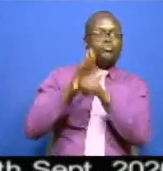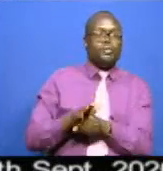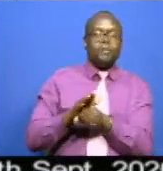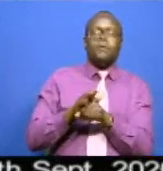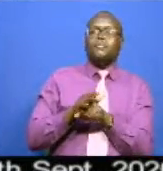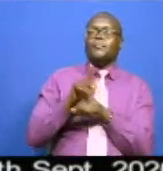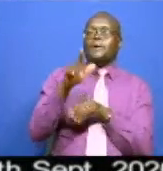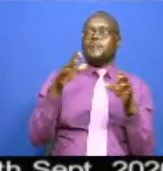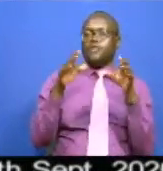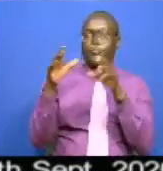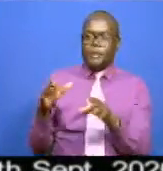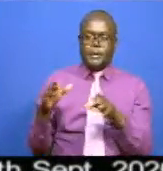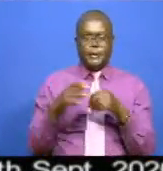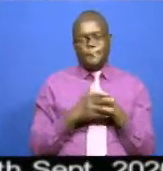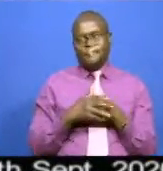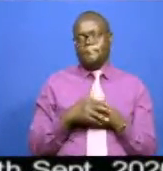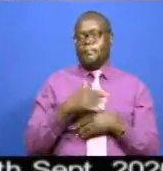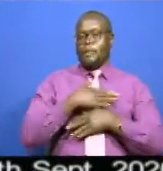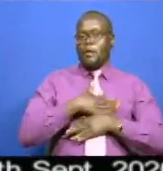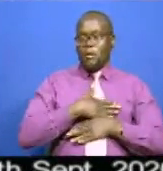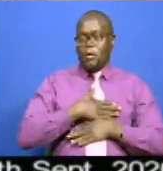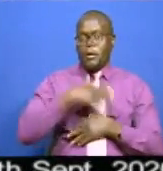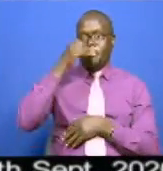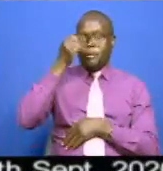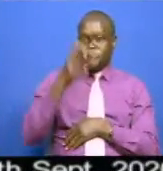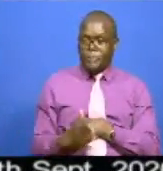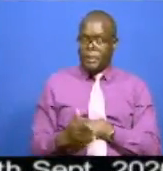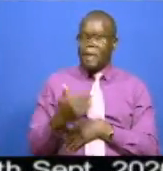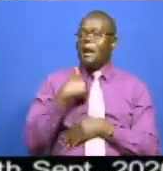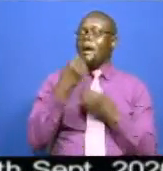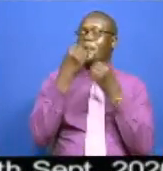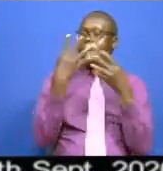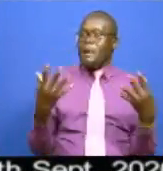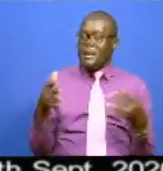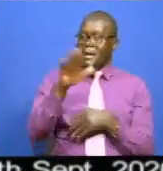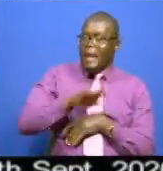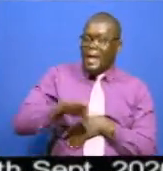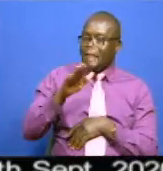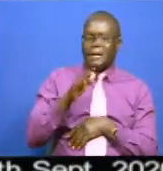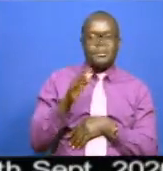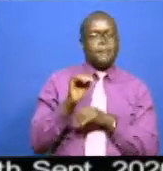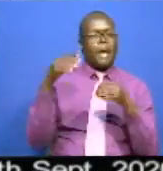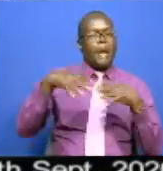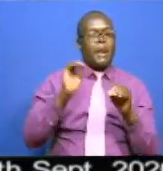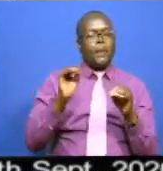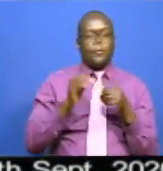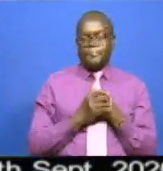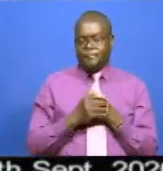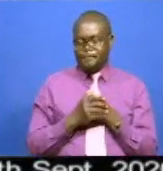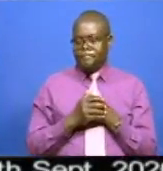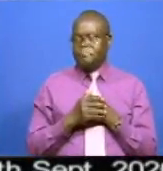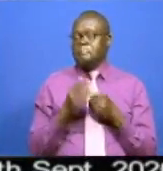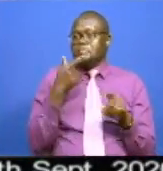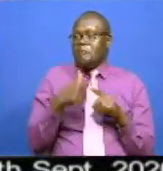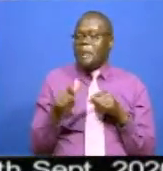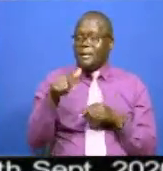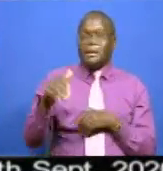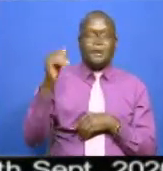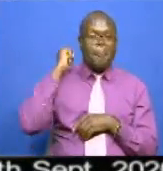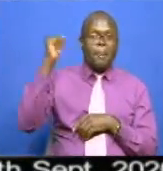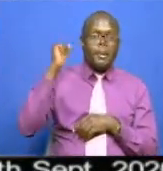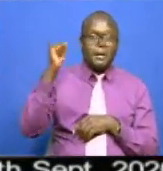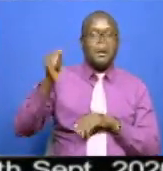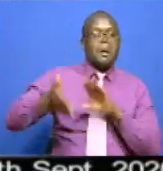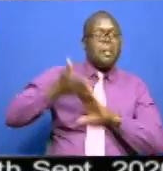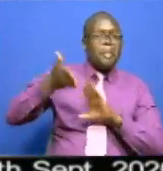of communities? Honorable Speaker, there are too many gray areas in this formula. But since it's politically